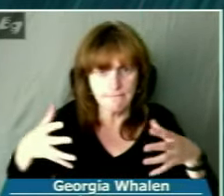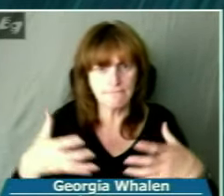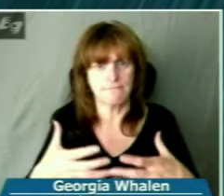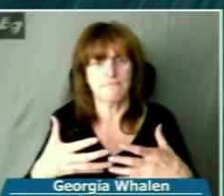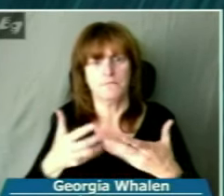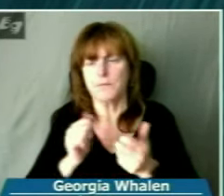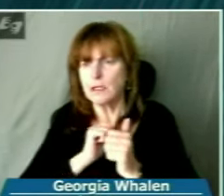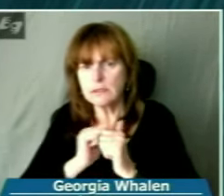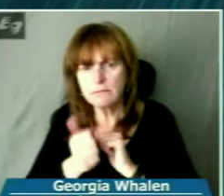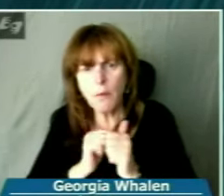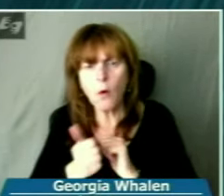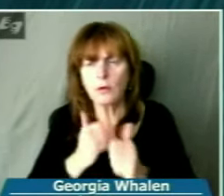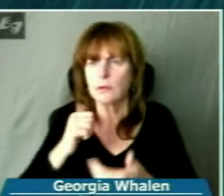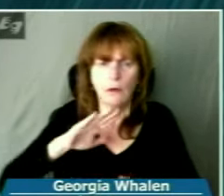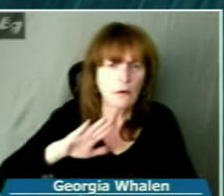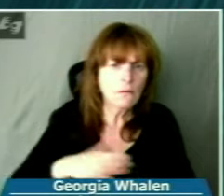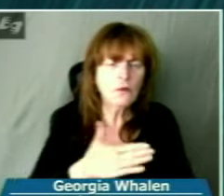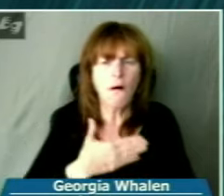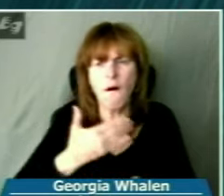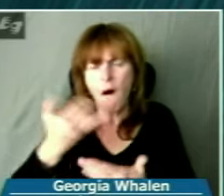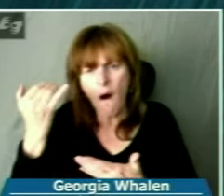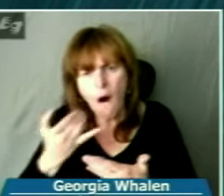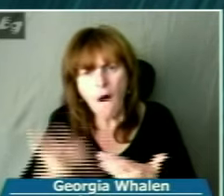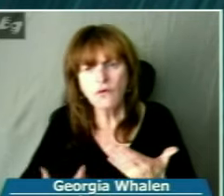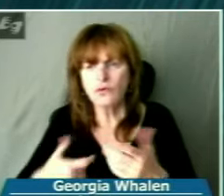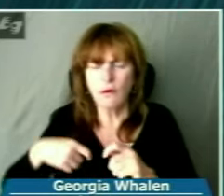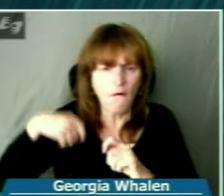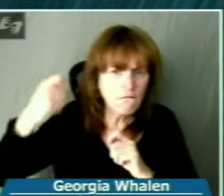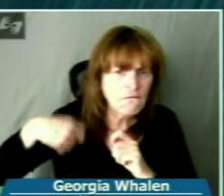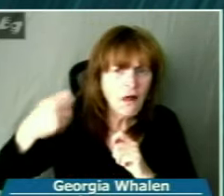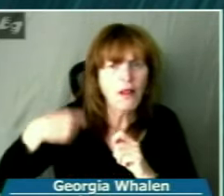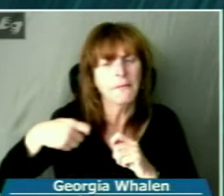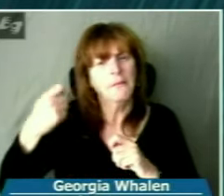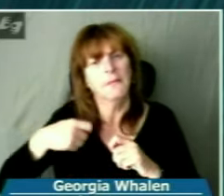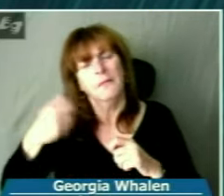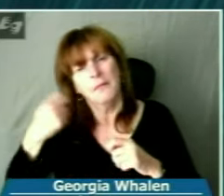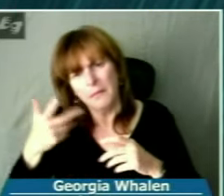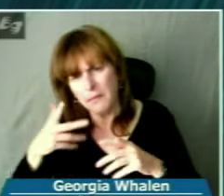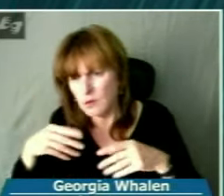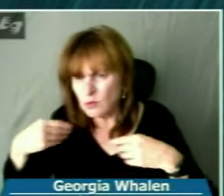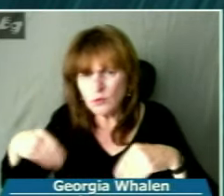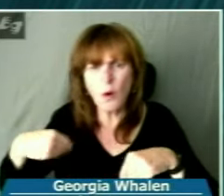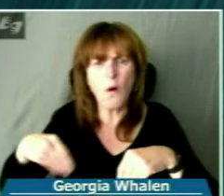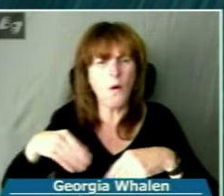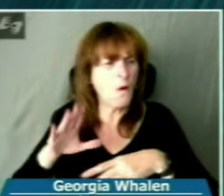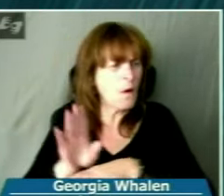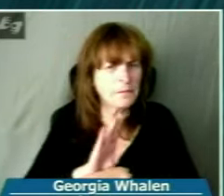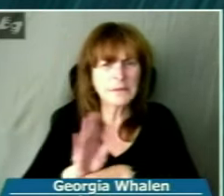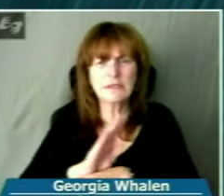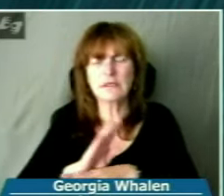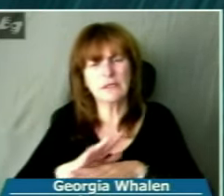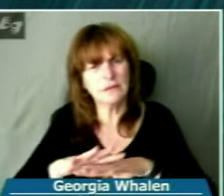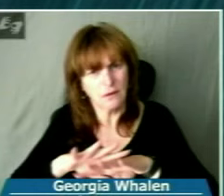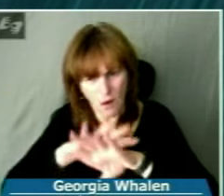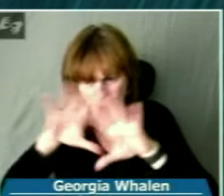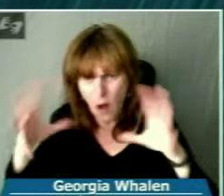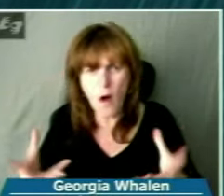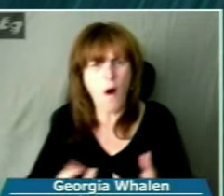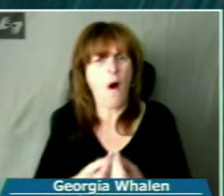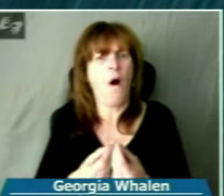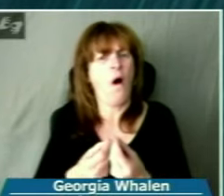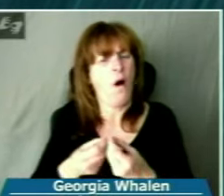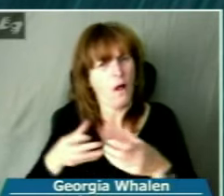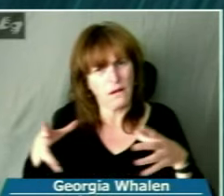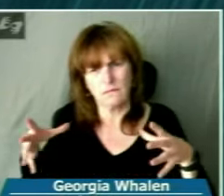and entertainment, film, music, retail, of course, all sectors that need to get back up and running.